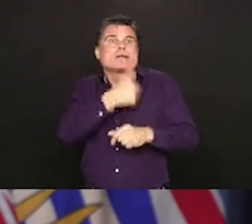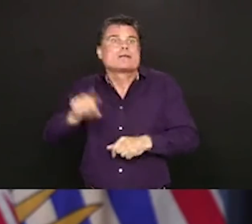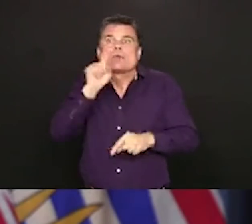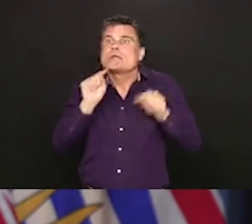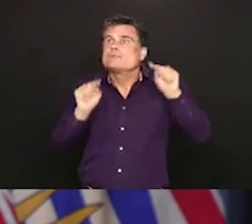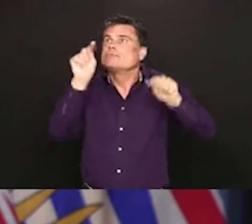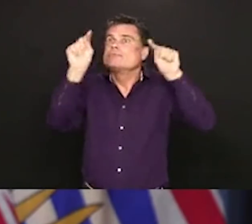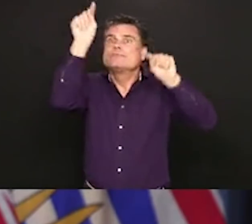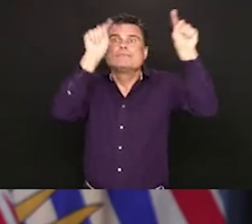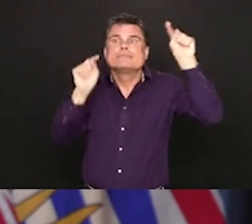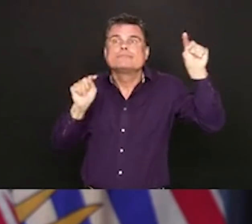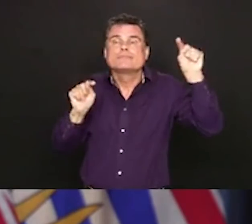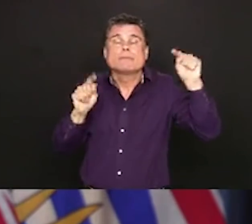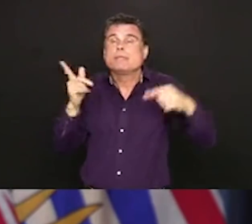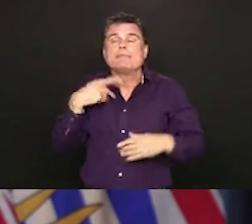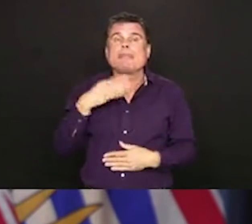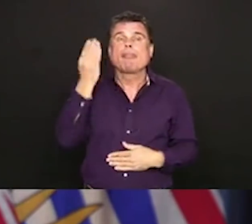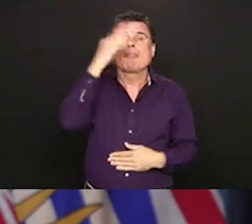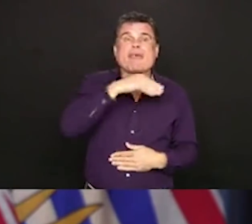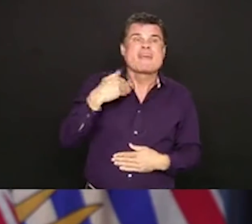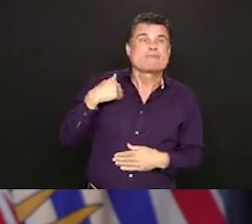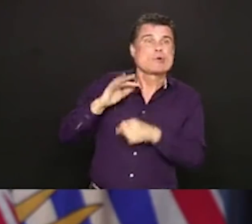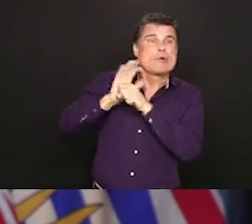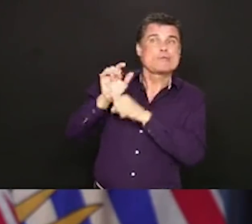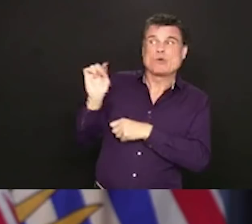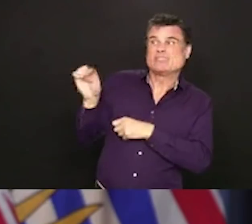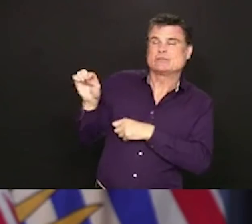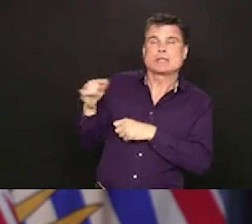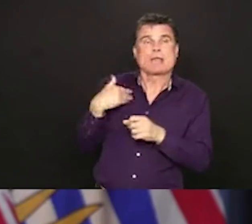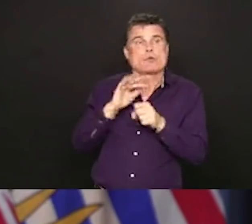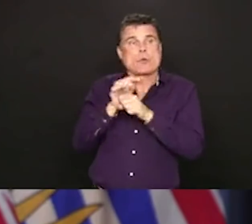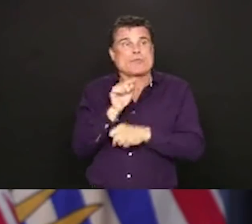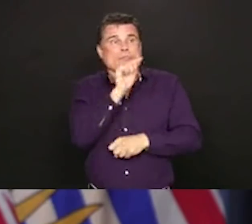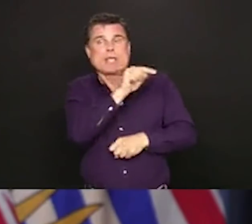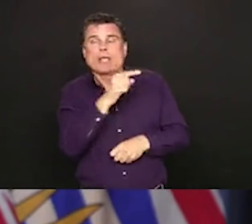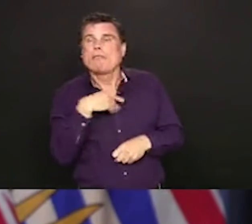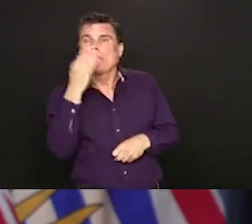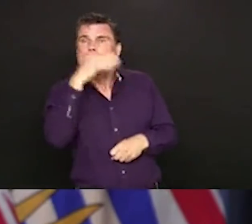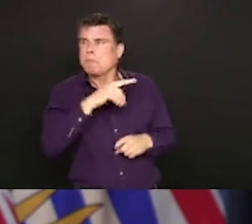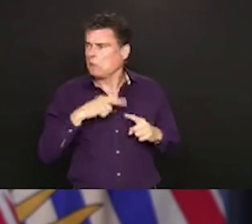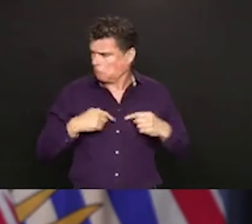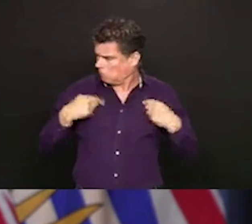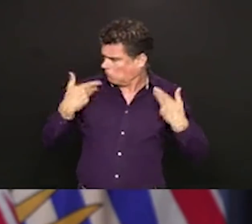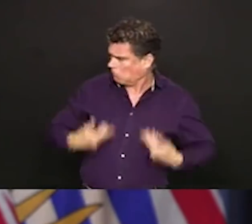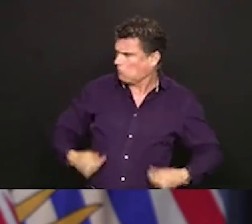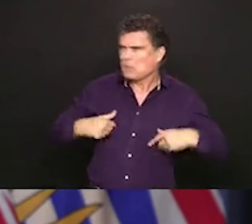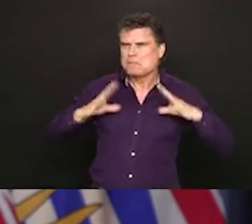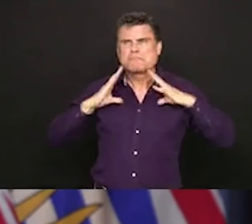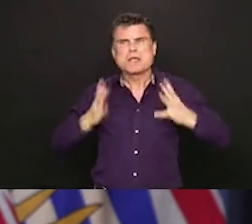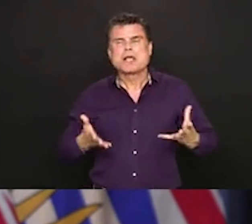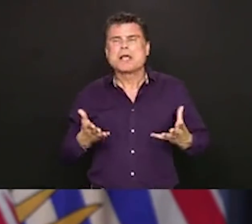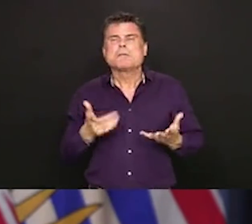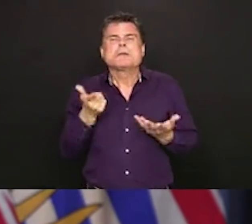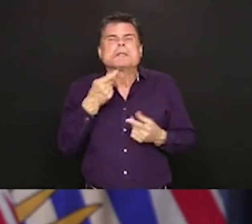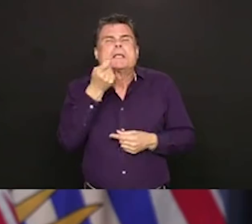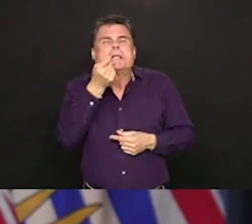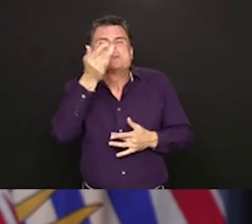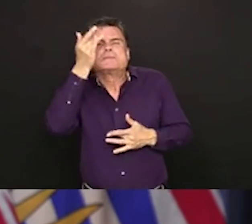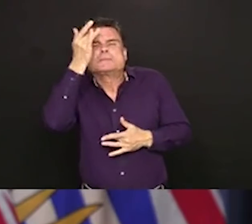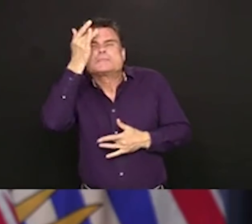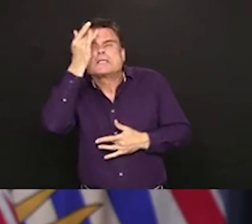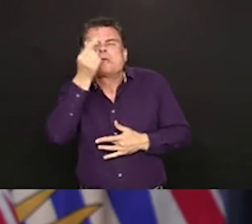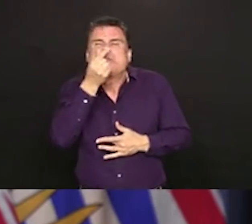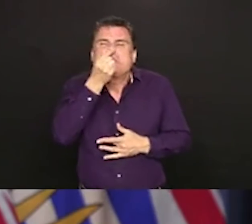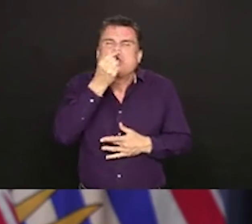have that feeling that we need to go into work. That we need to be present to take care of the essential business that we're